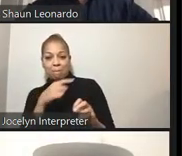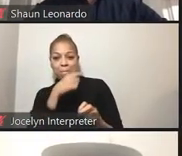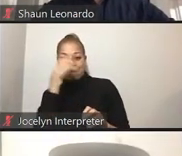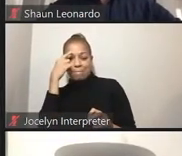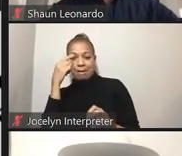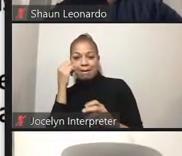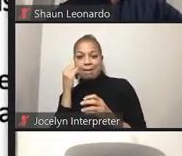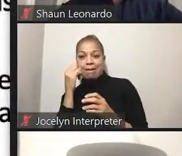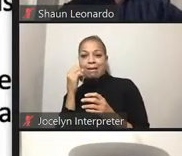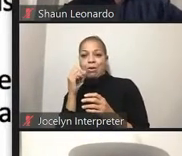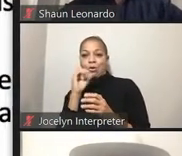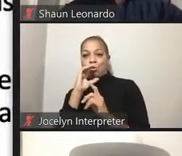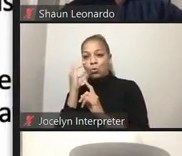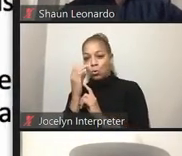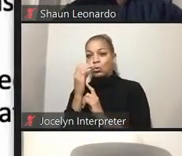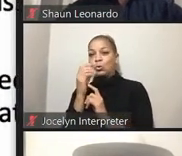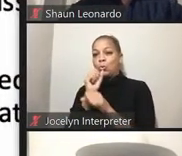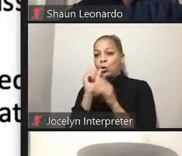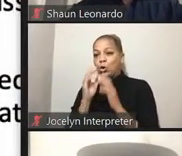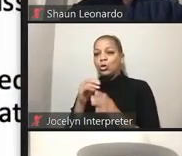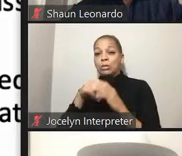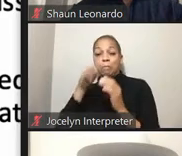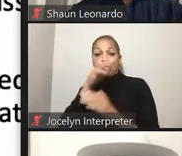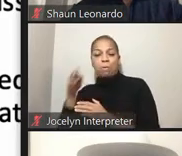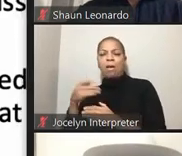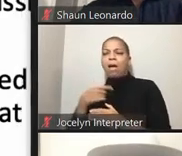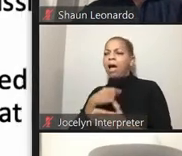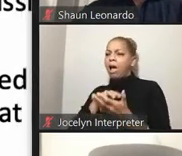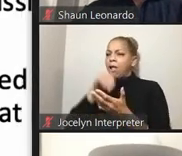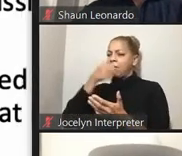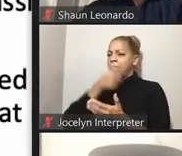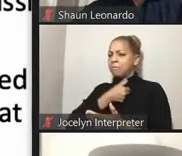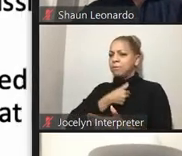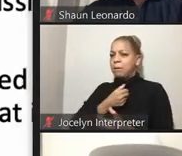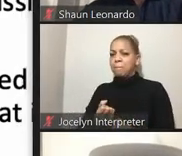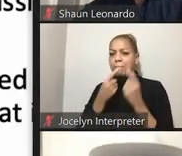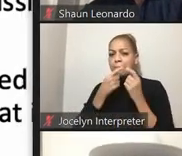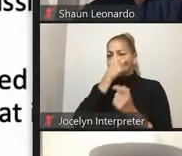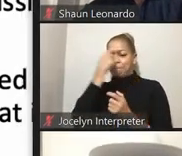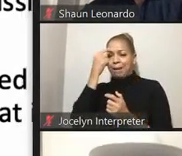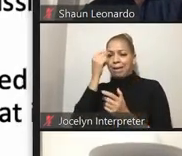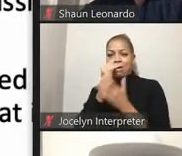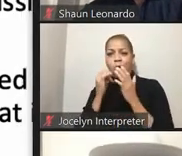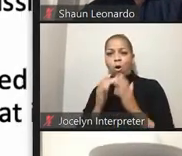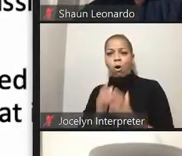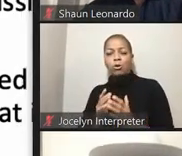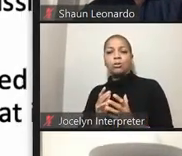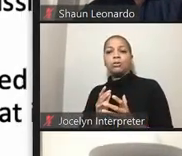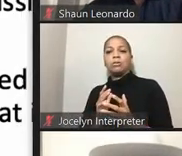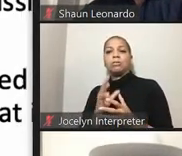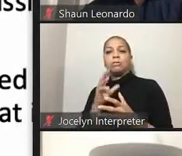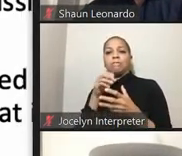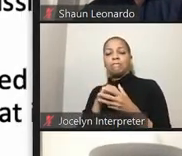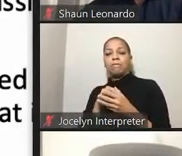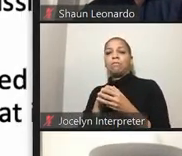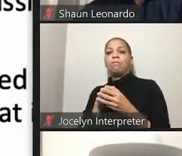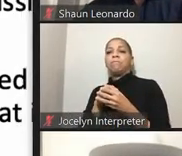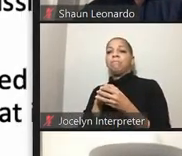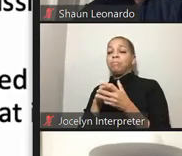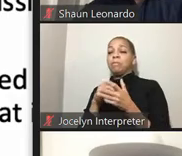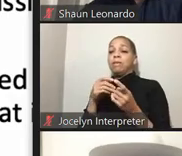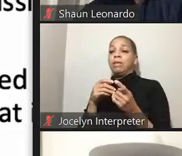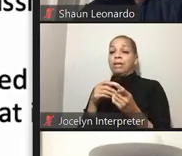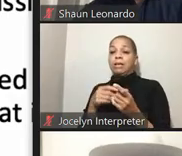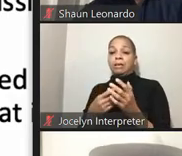in Baltimore, I discovered that many Black artists who engage with instances of cultural trauma deploy empathetic